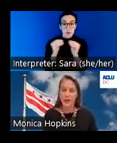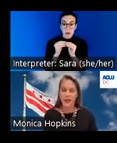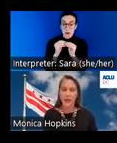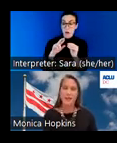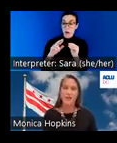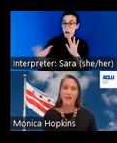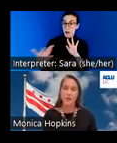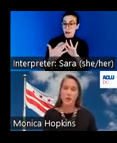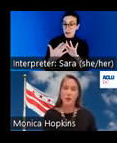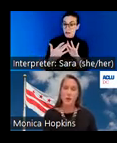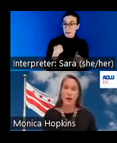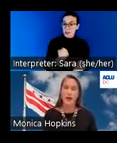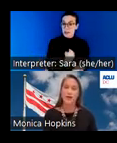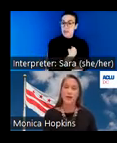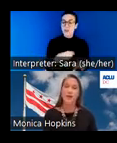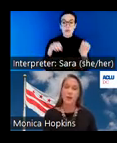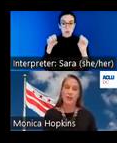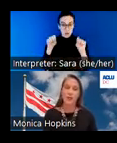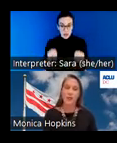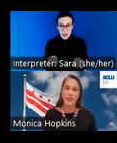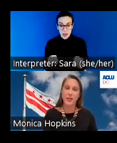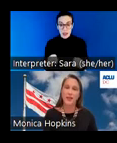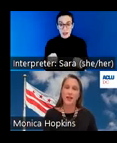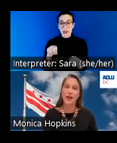you can do so at